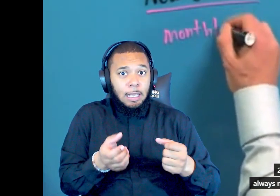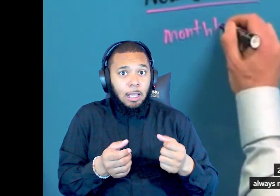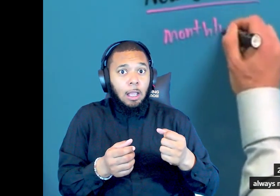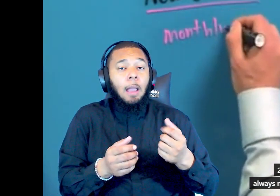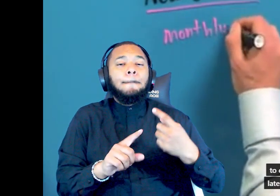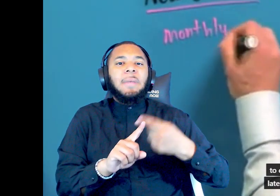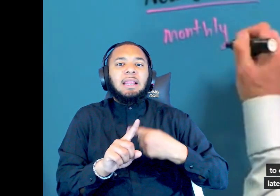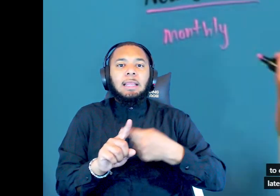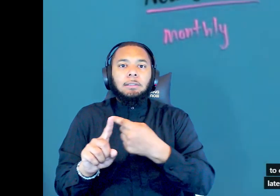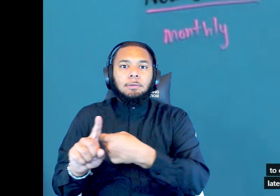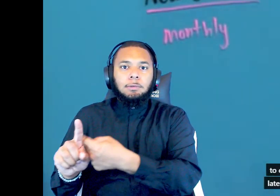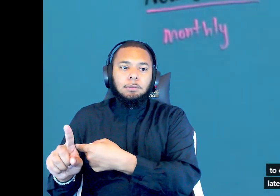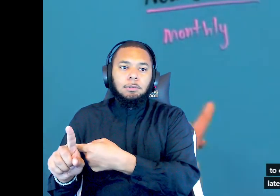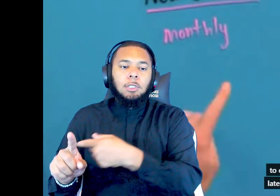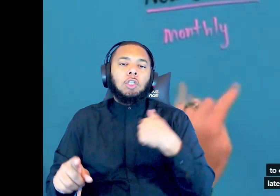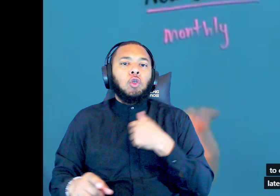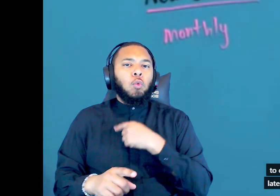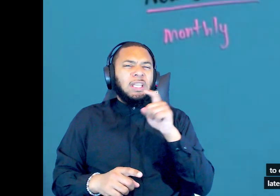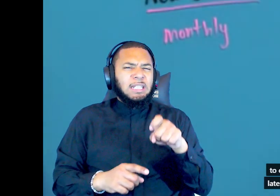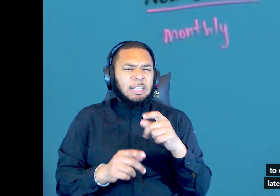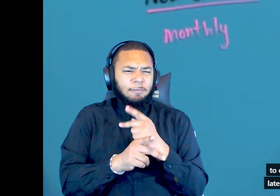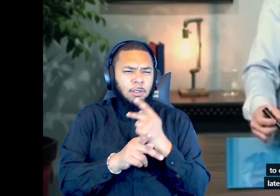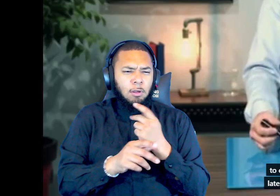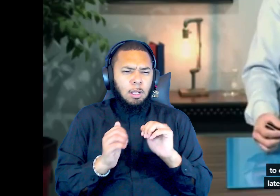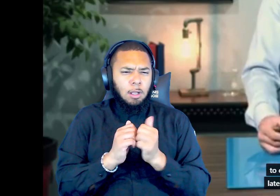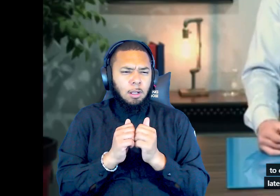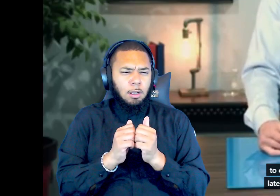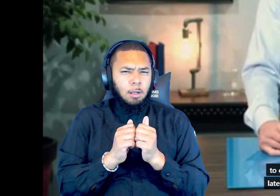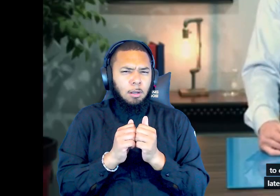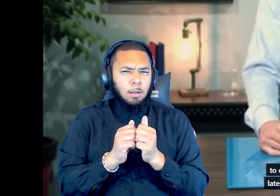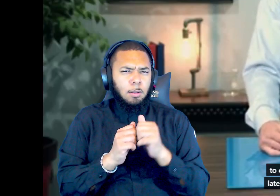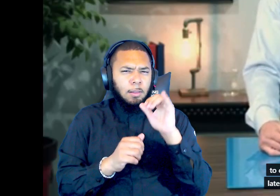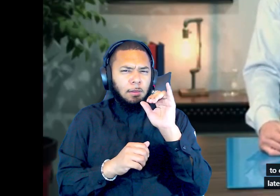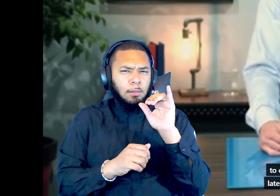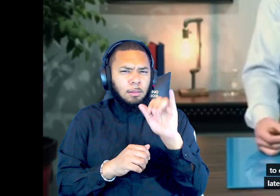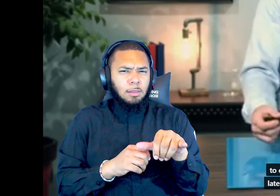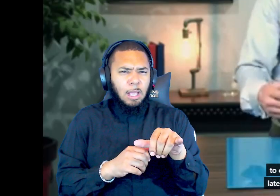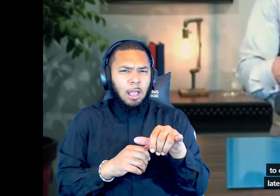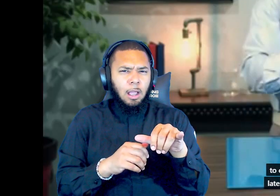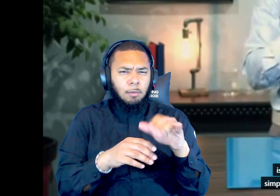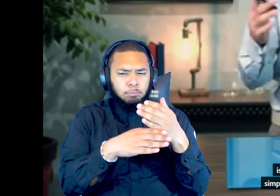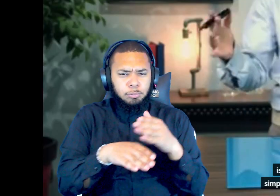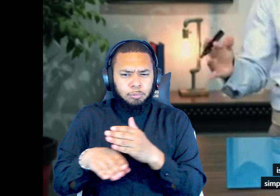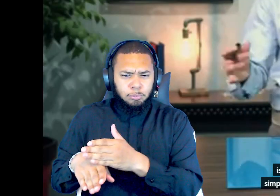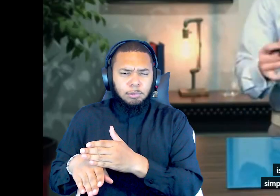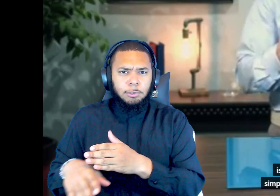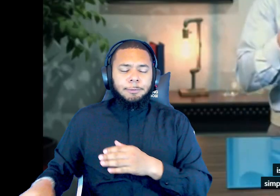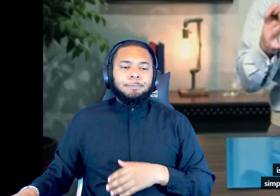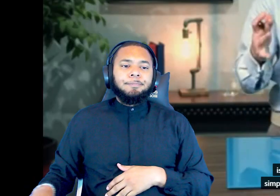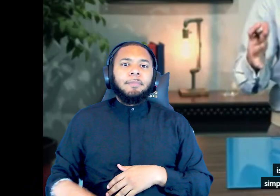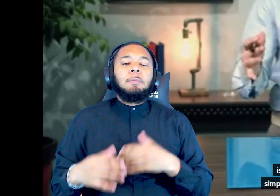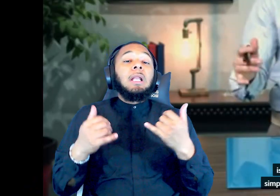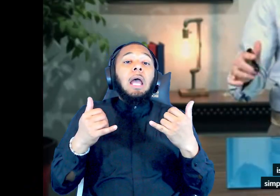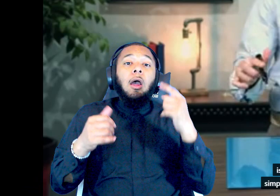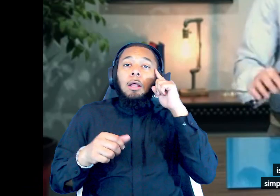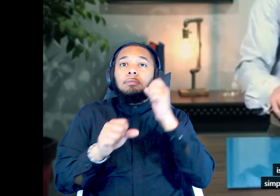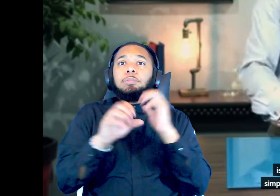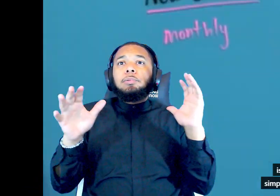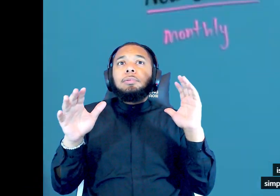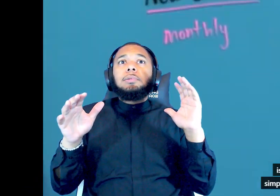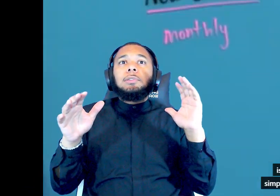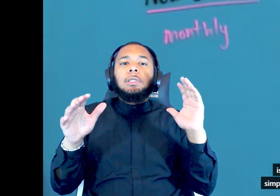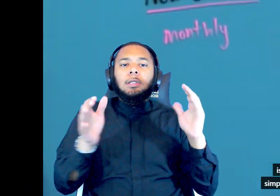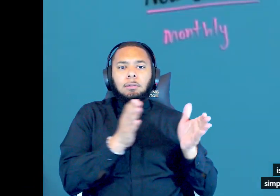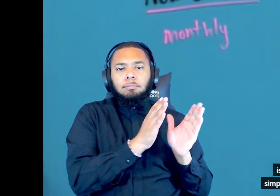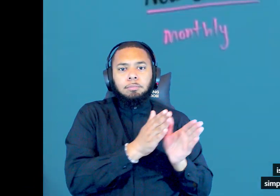So we're going to need to compensate for that a little bit later. But let's just pretend like this is over the year. Let's just simplify for just a